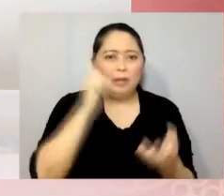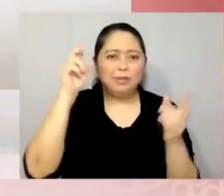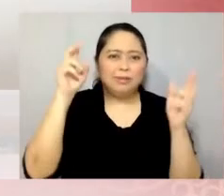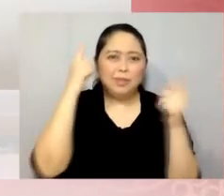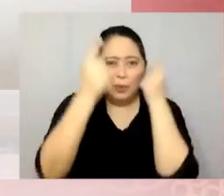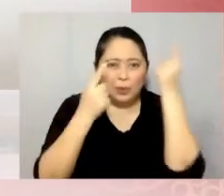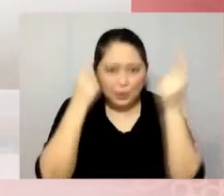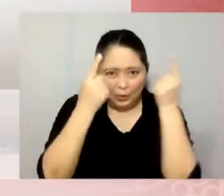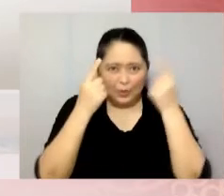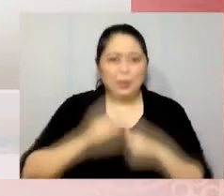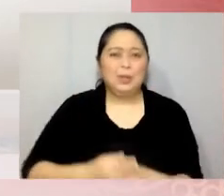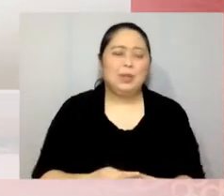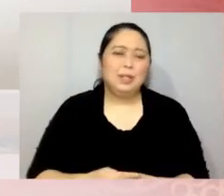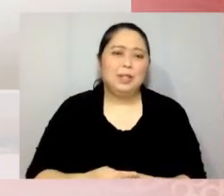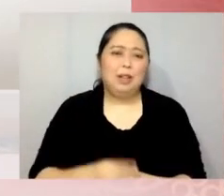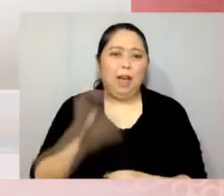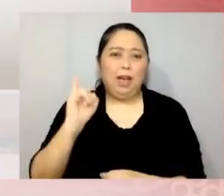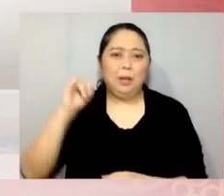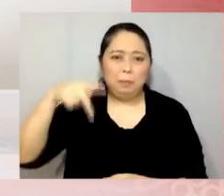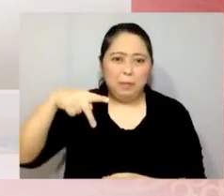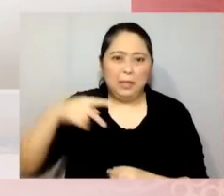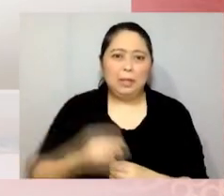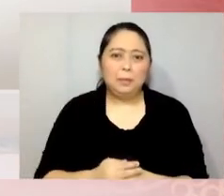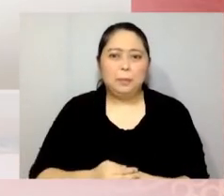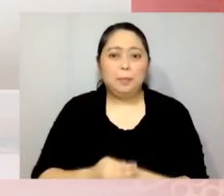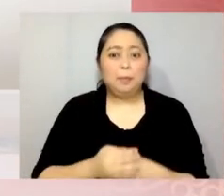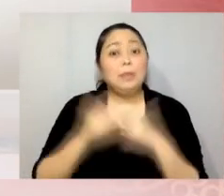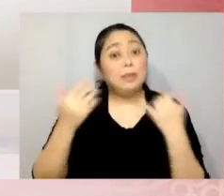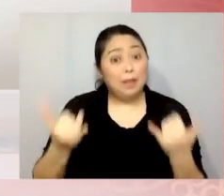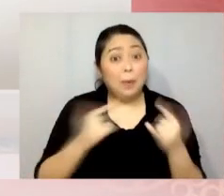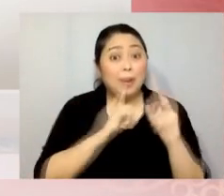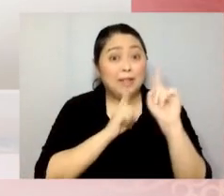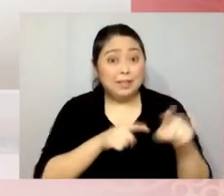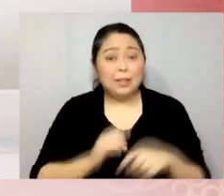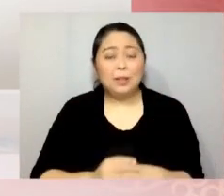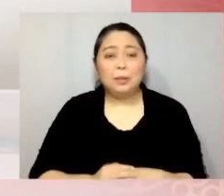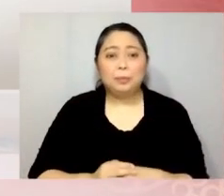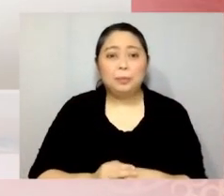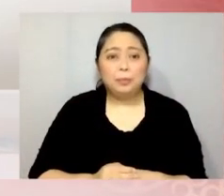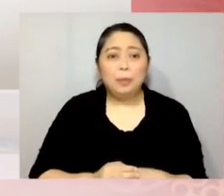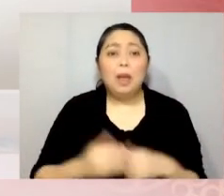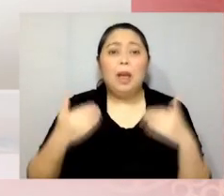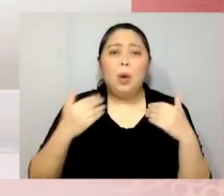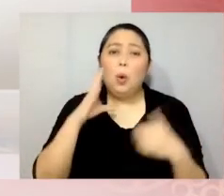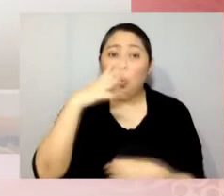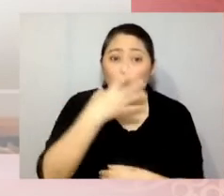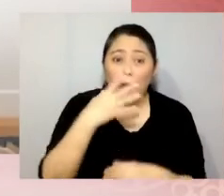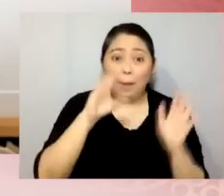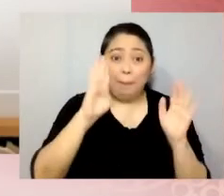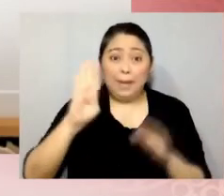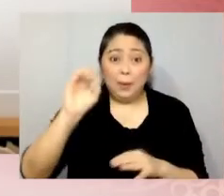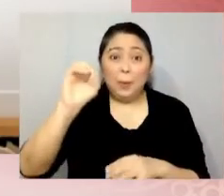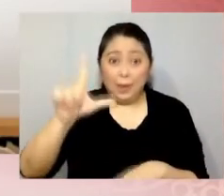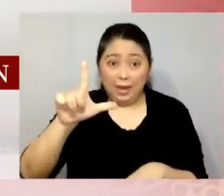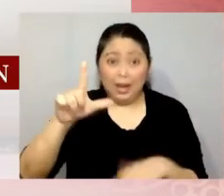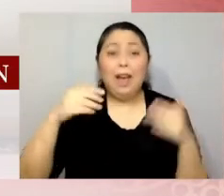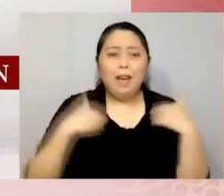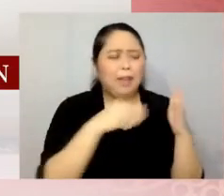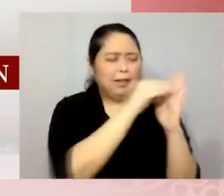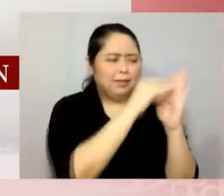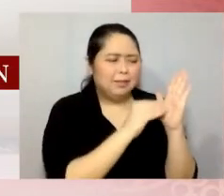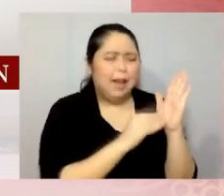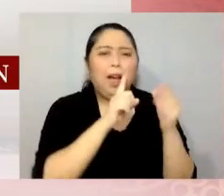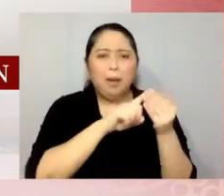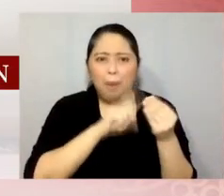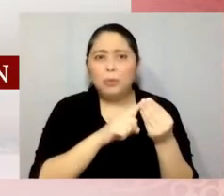as a legal framework has ensured allocated sectoral seats for specifically for the youth and for indigenous peoples. Now, the purpose is